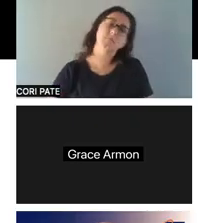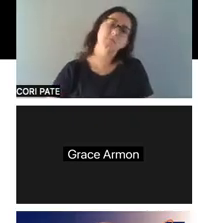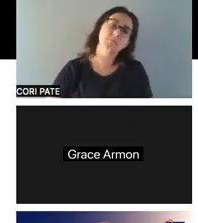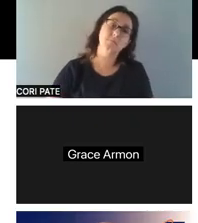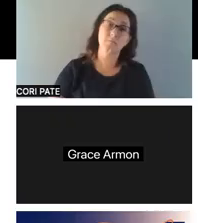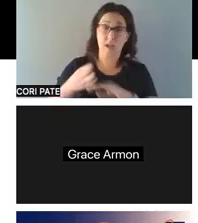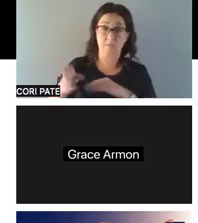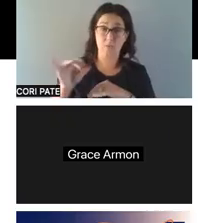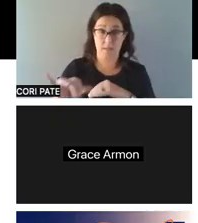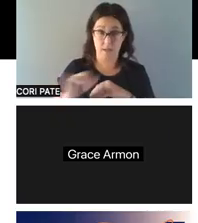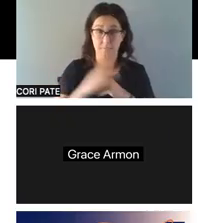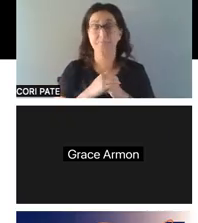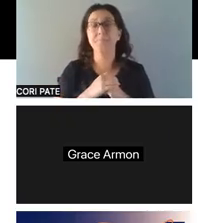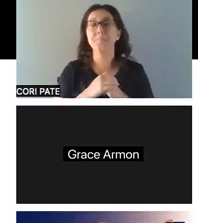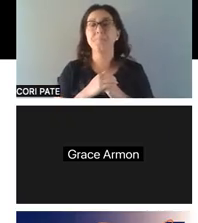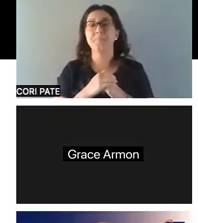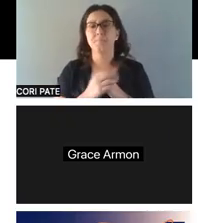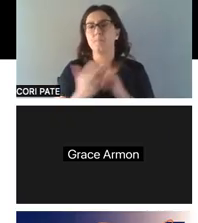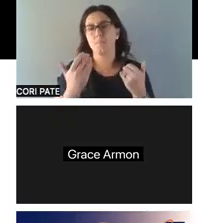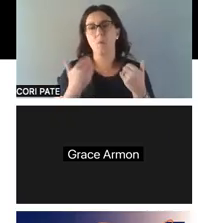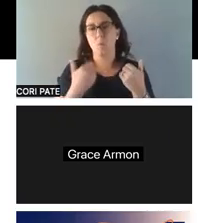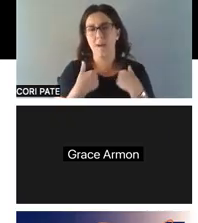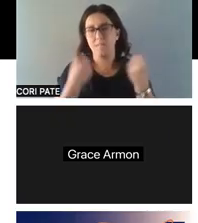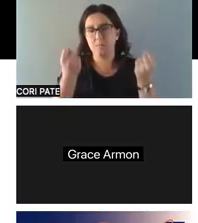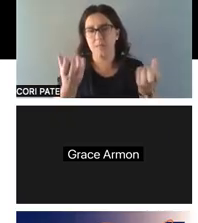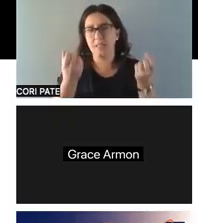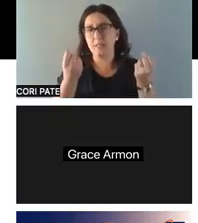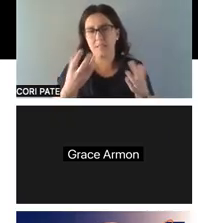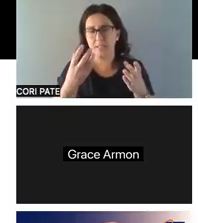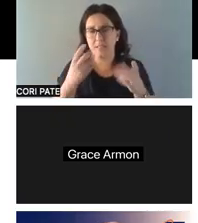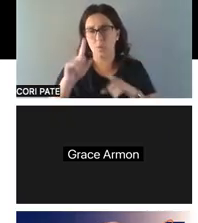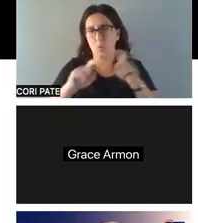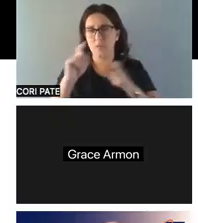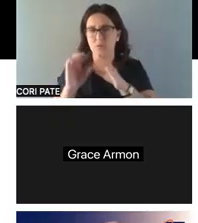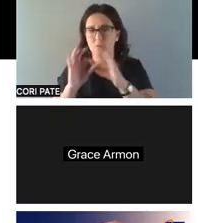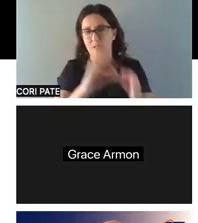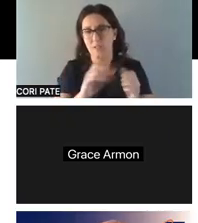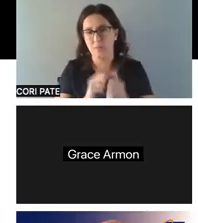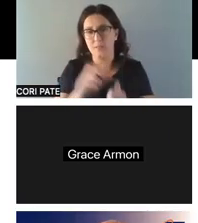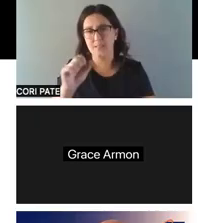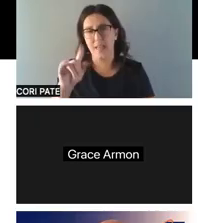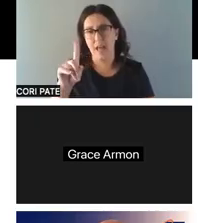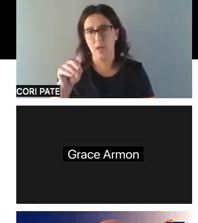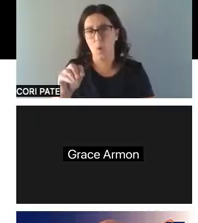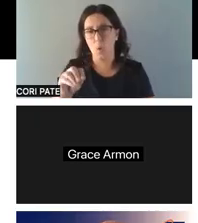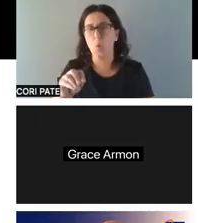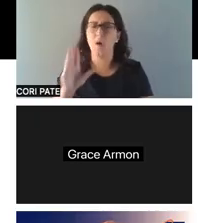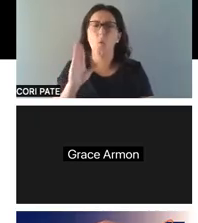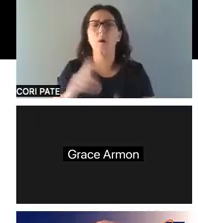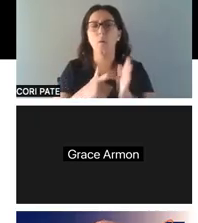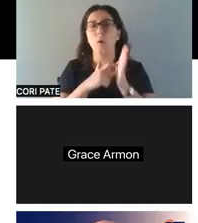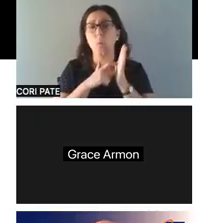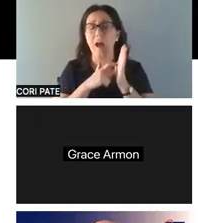gonna have quite a bit of Slido questions that requires maybe typing or just clicking